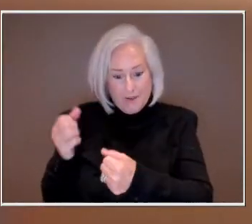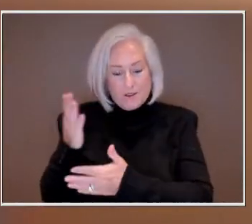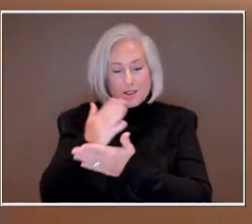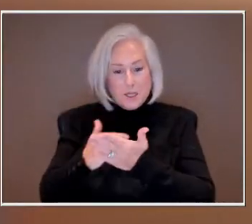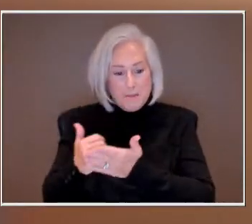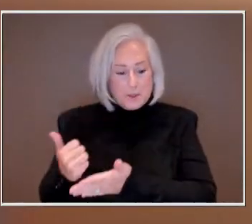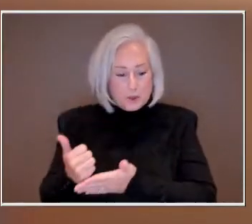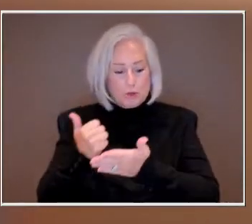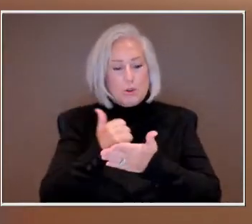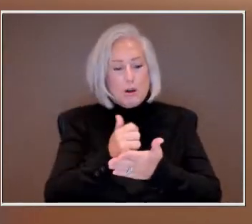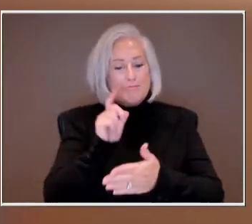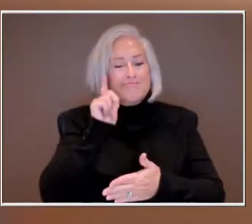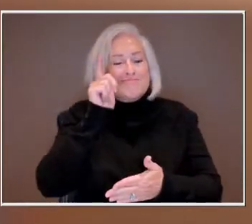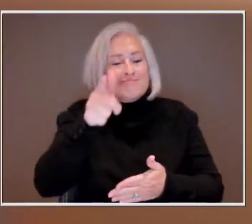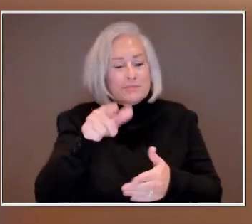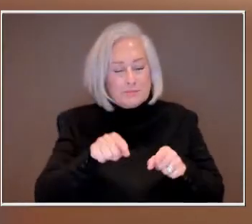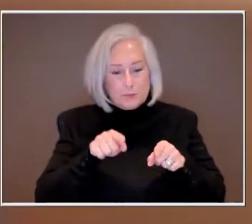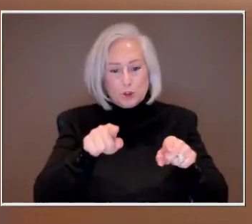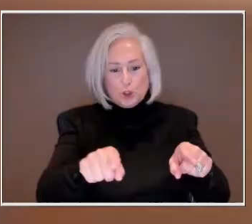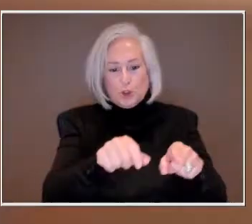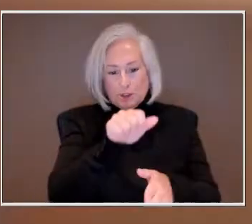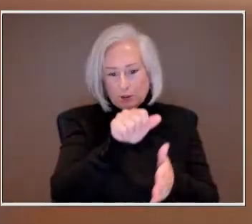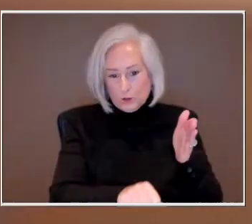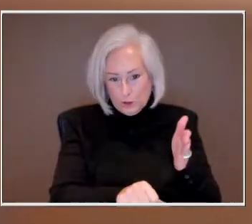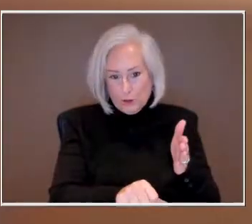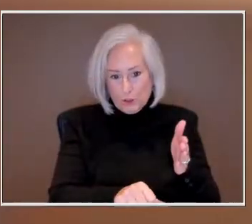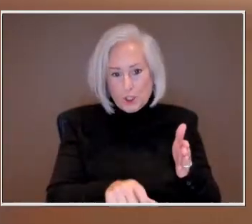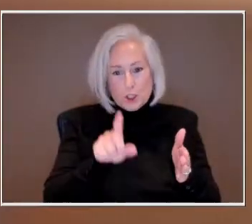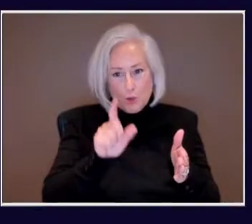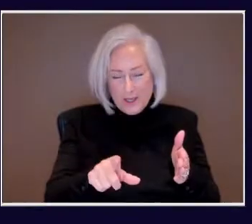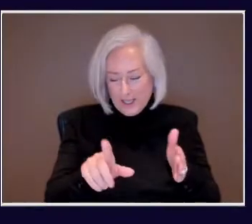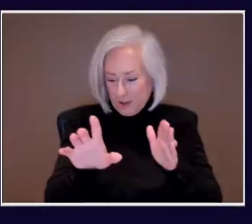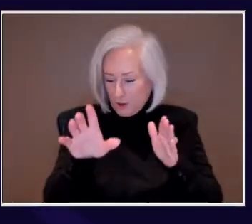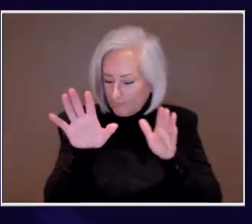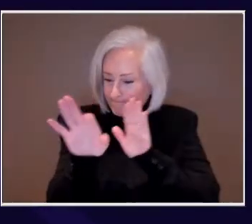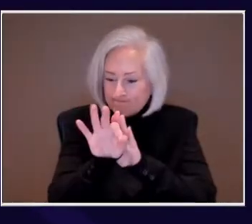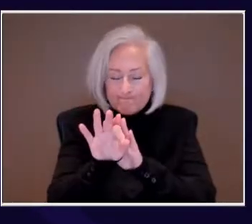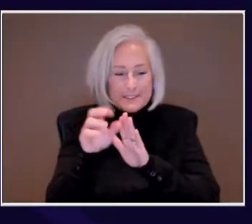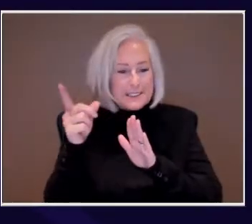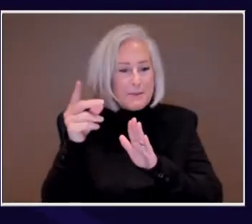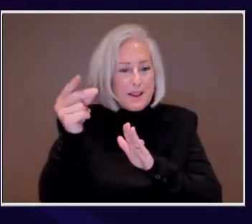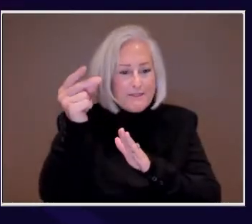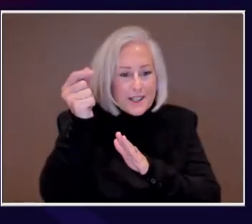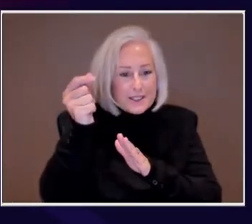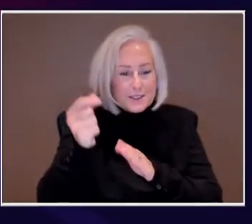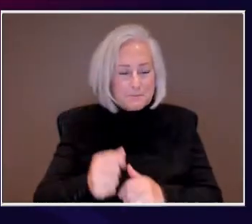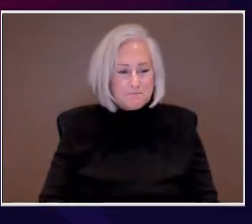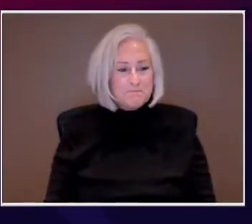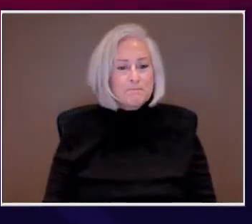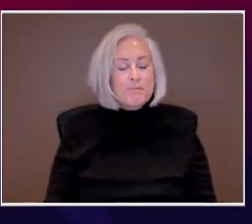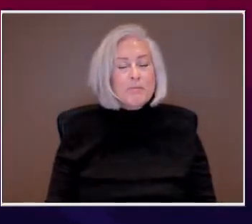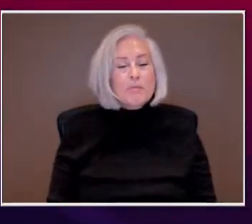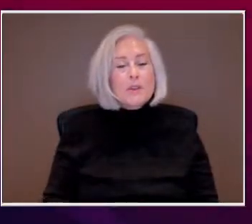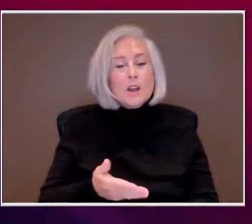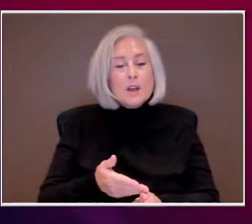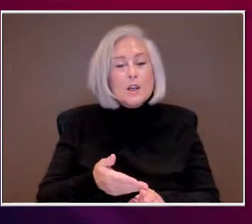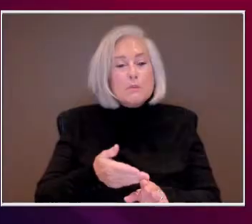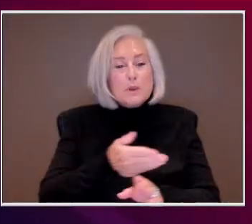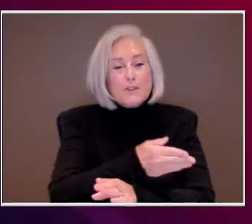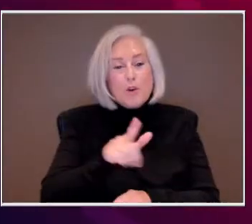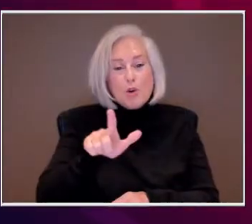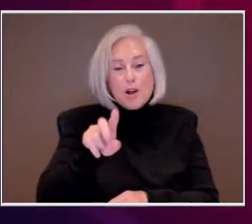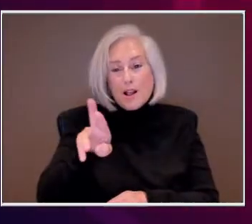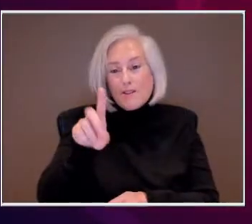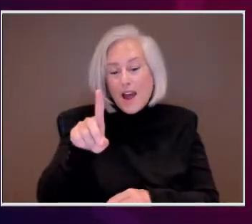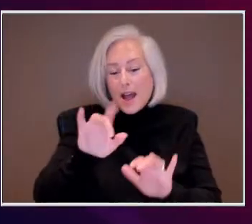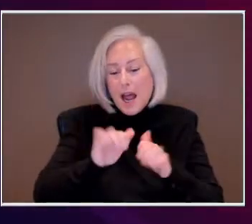that we had to move towards a platform very, very quickly. And how long did you have your LVAD before the moment we saw of your heart transplant? 7 months.